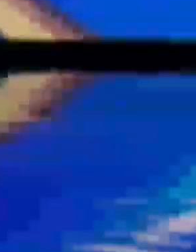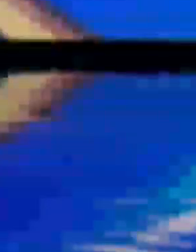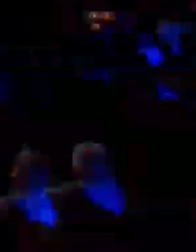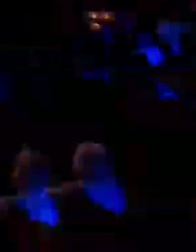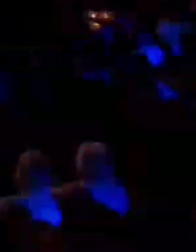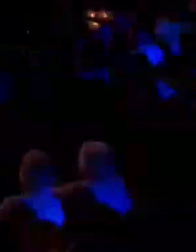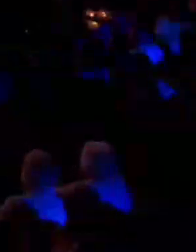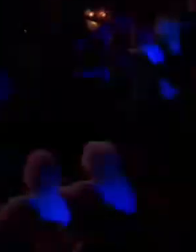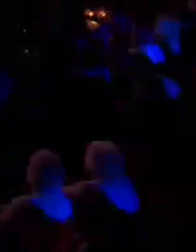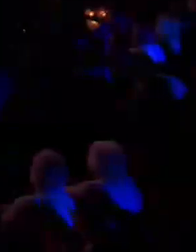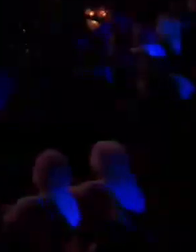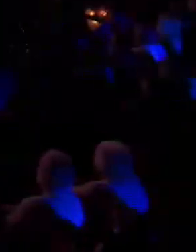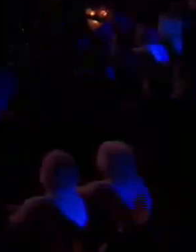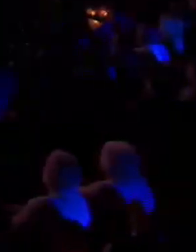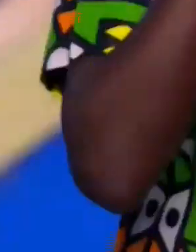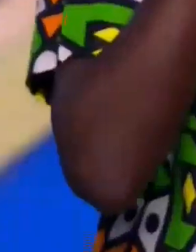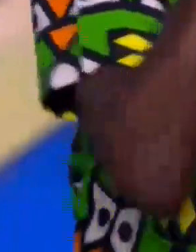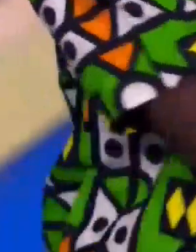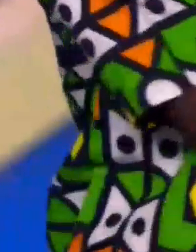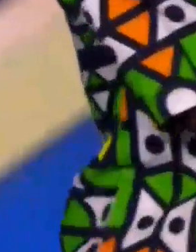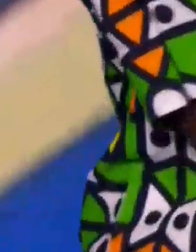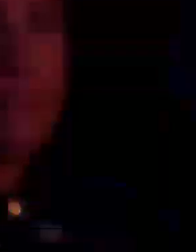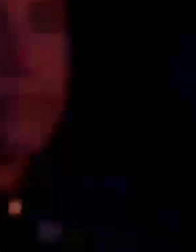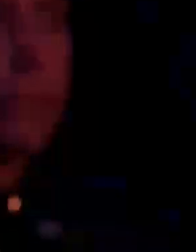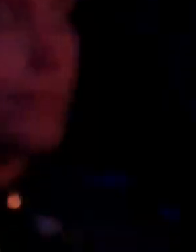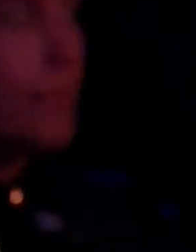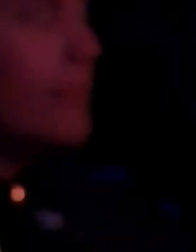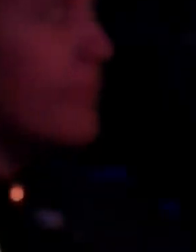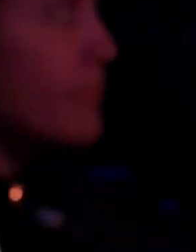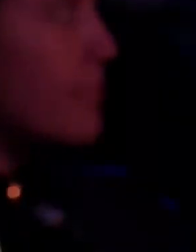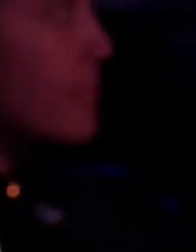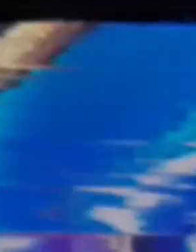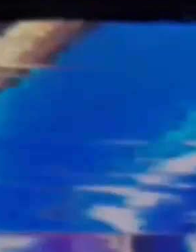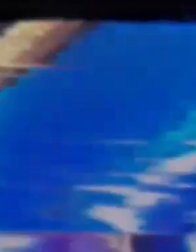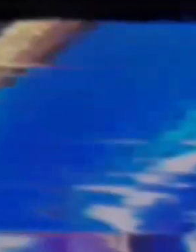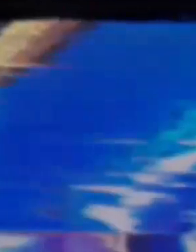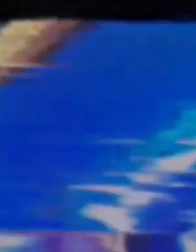How are you guys? Hi, Simon. How are you doing?